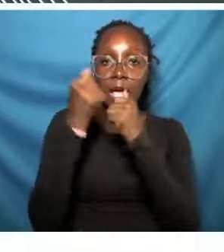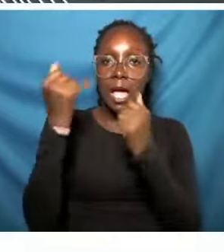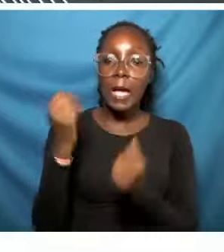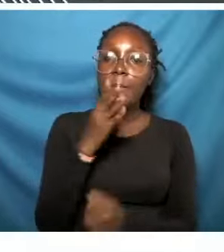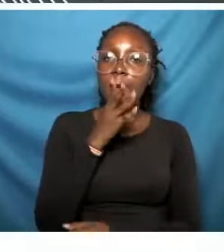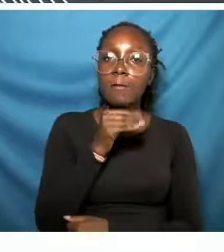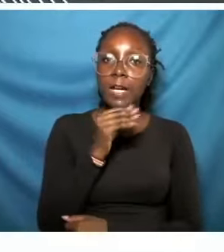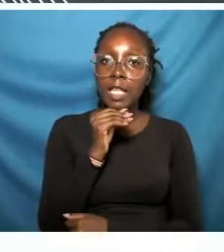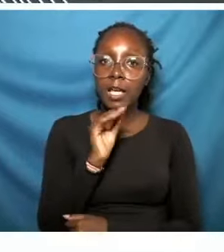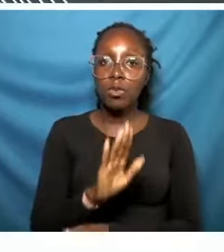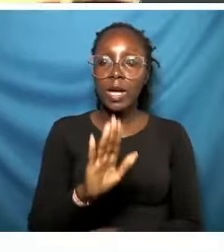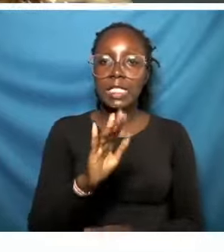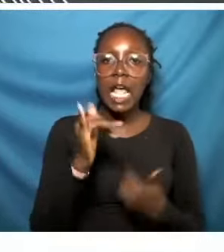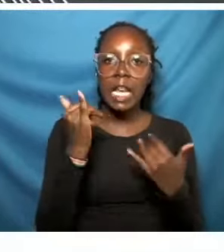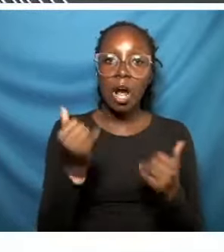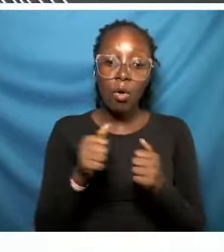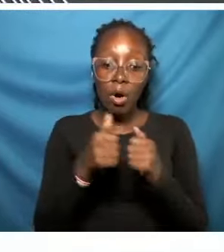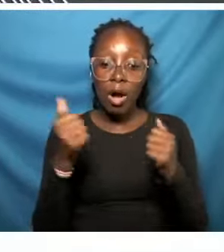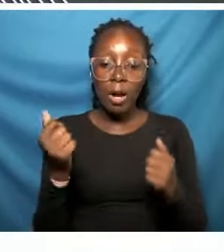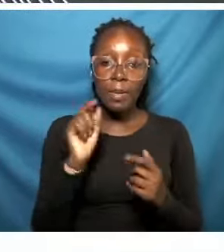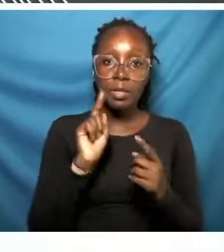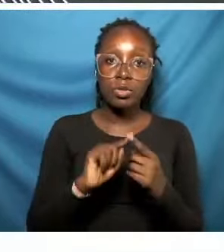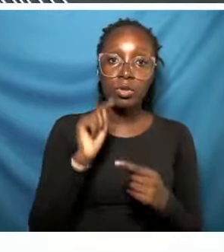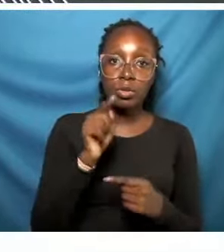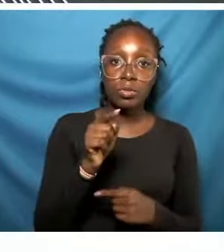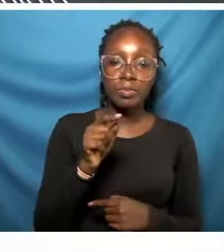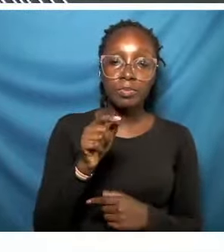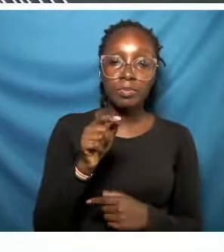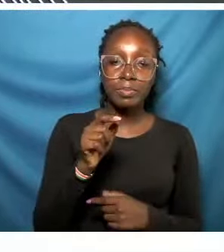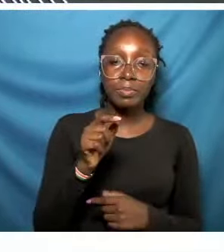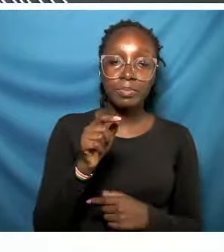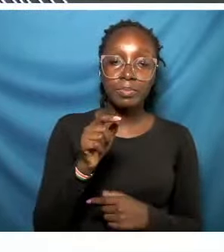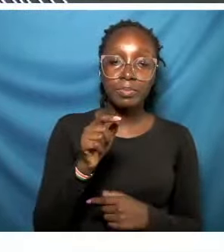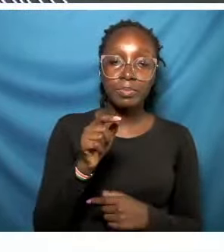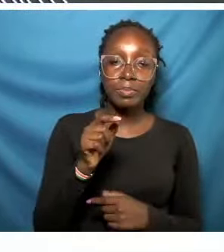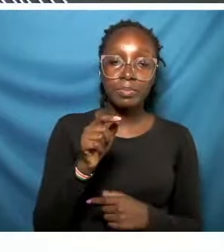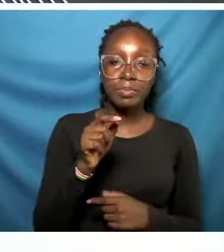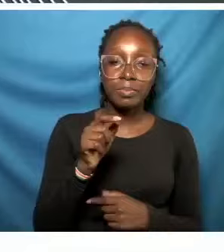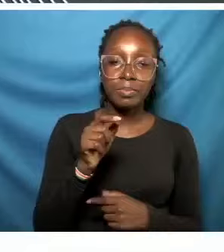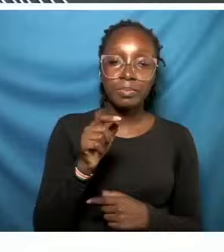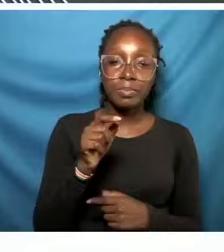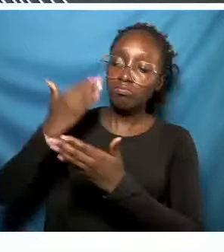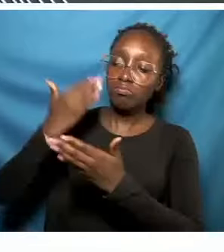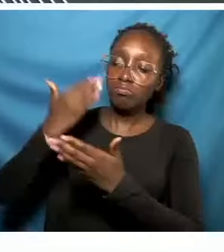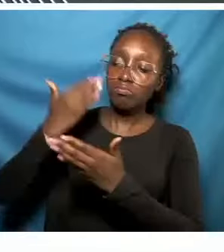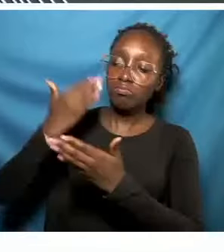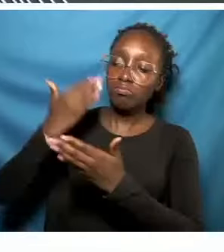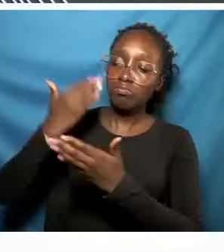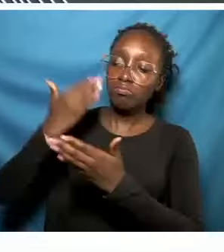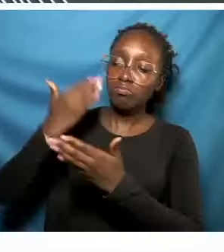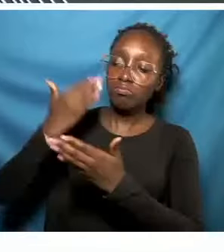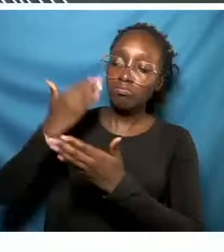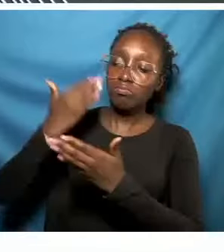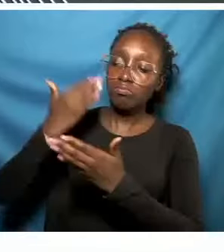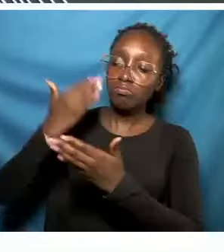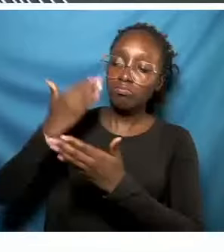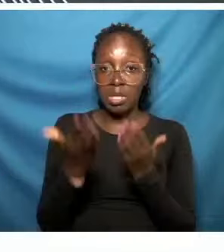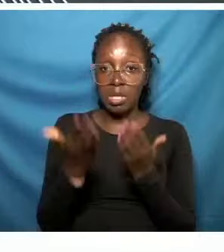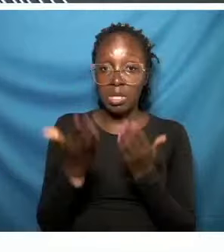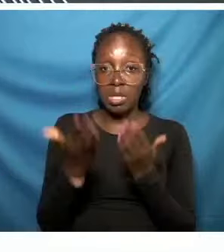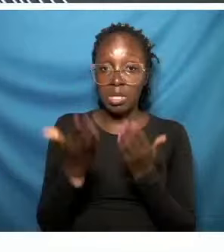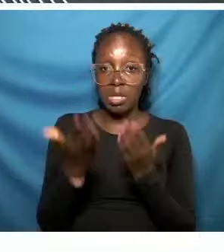You look at the things that are happening to your siblings, you can see a pattern and parallel them with your uncles, both from your mother's side or from your father's